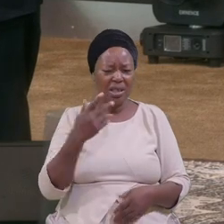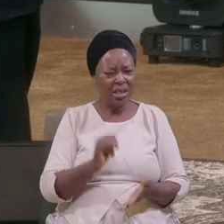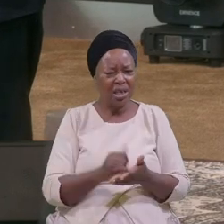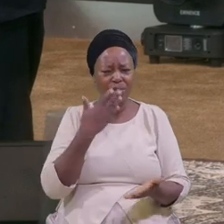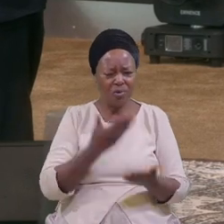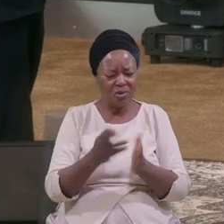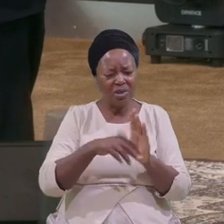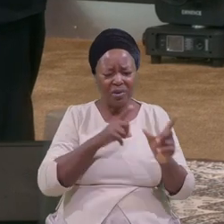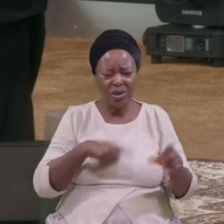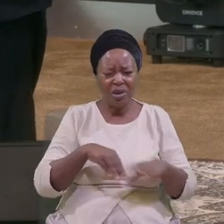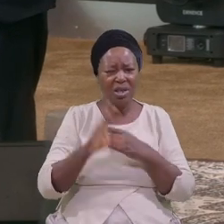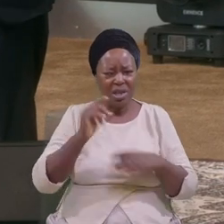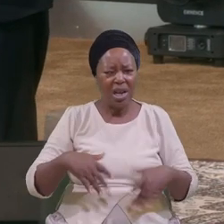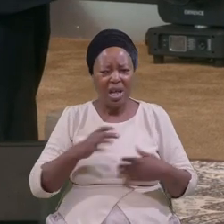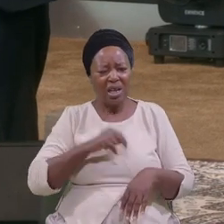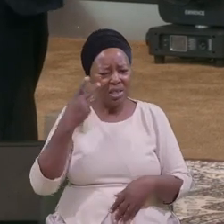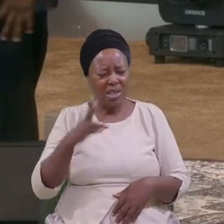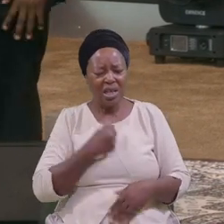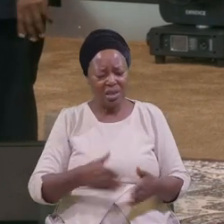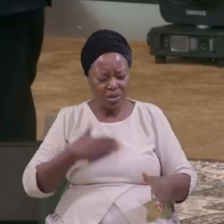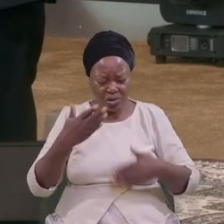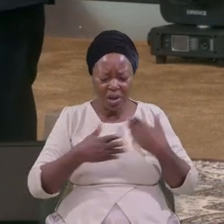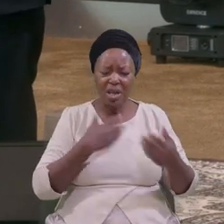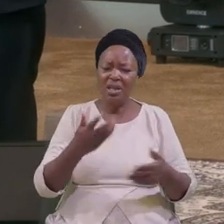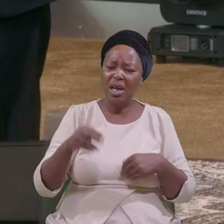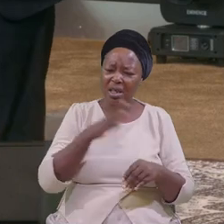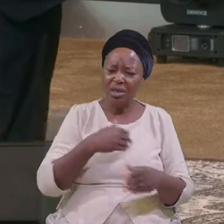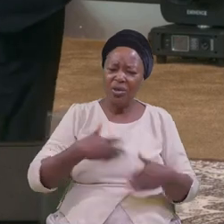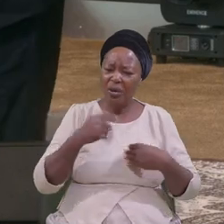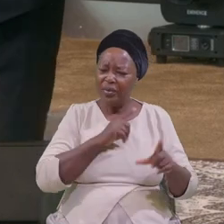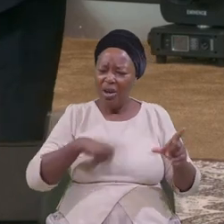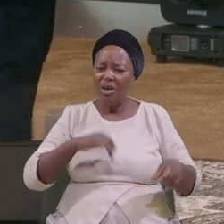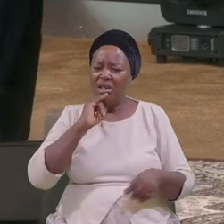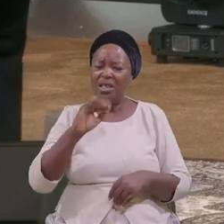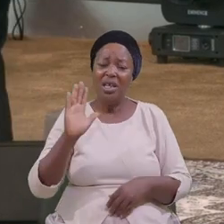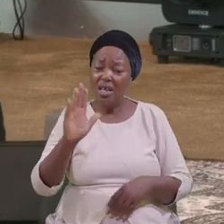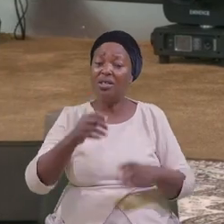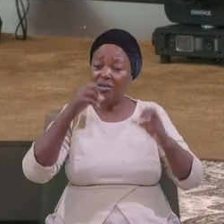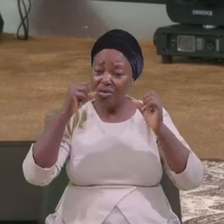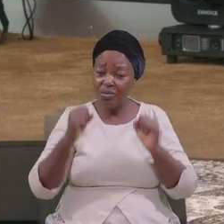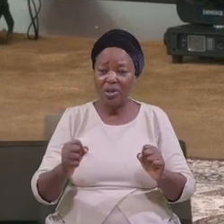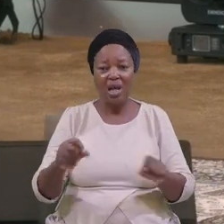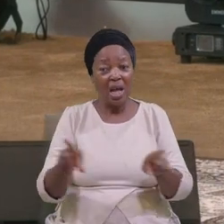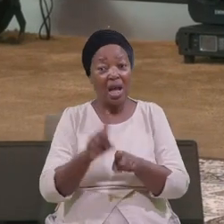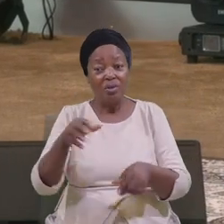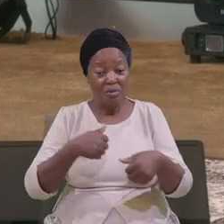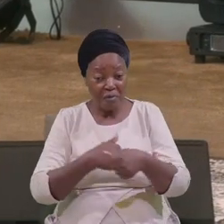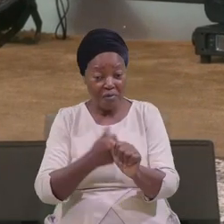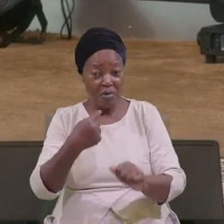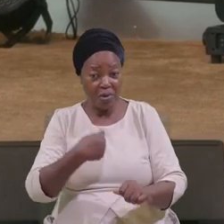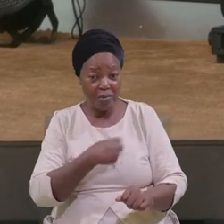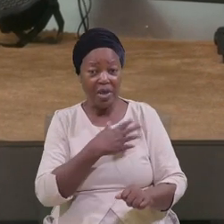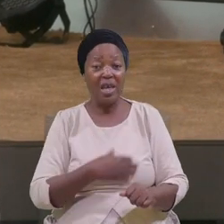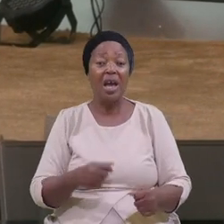can see the joy, I can see the happiness, and the joy of the Lord is his strength. As you come along with me,